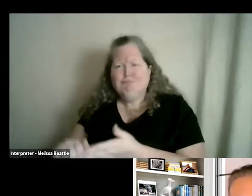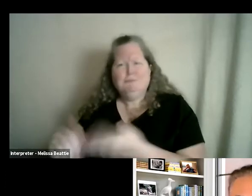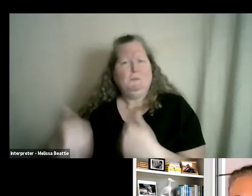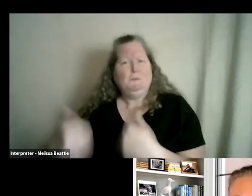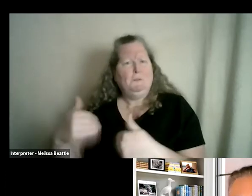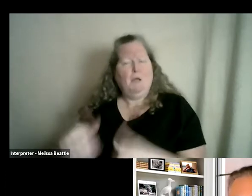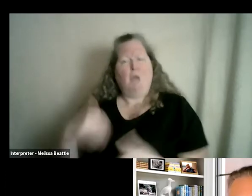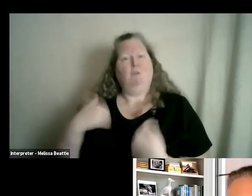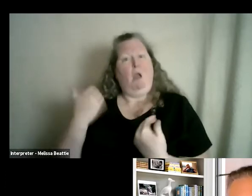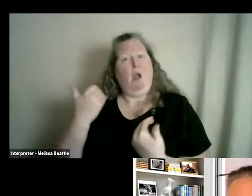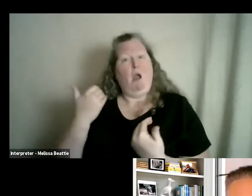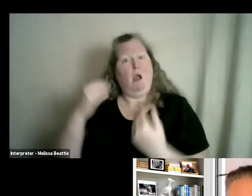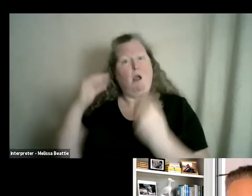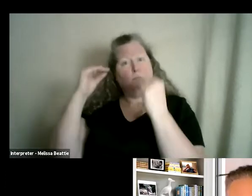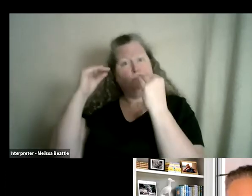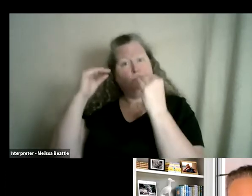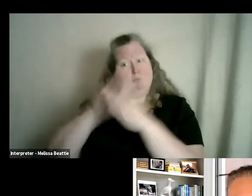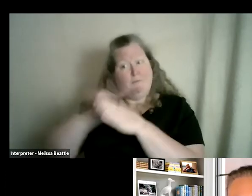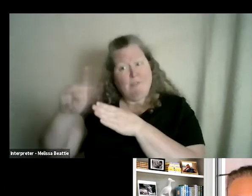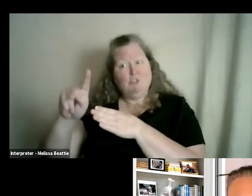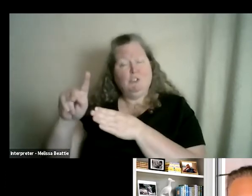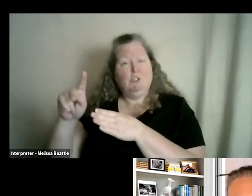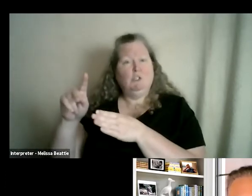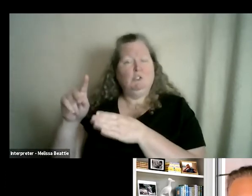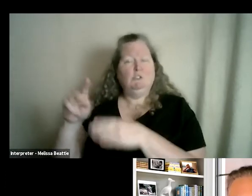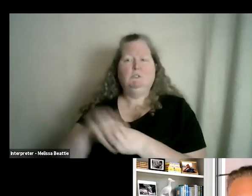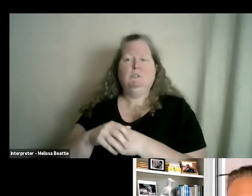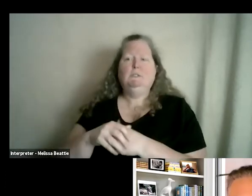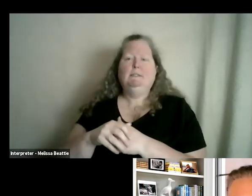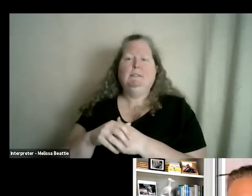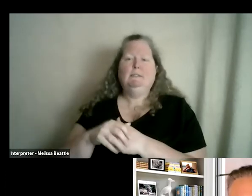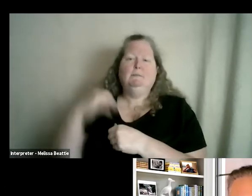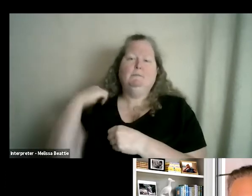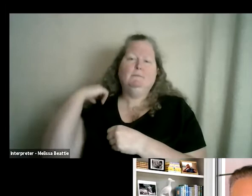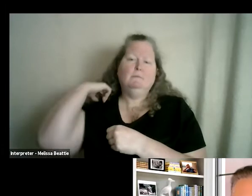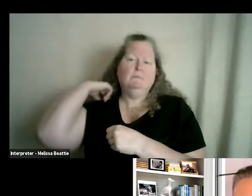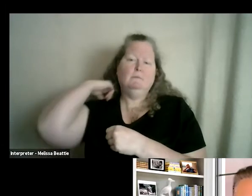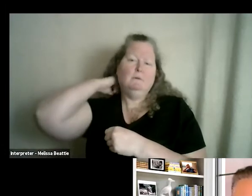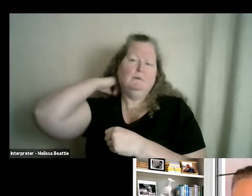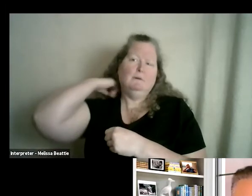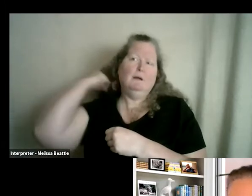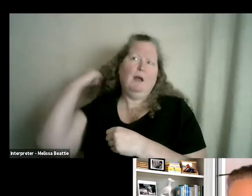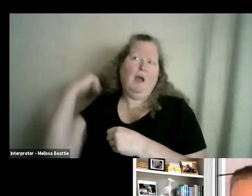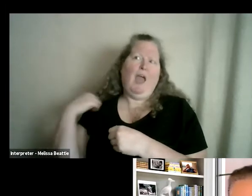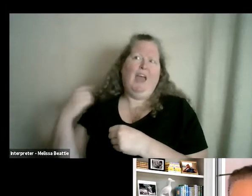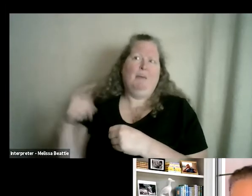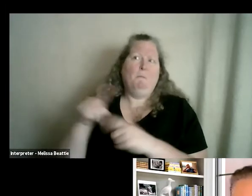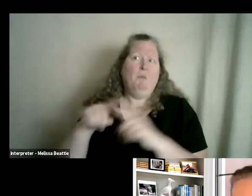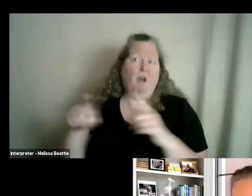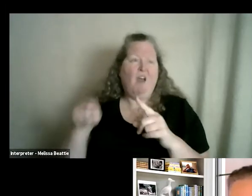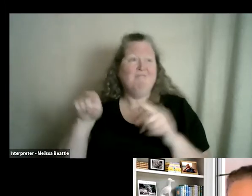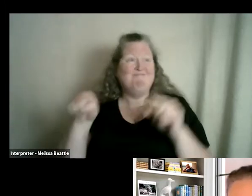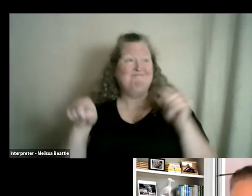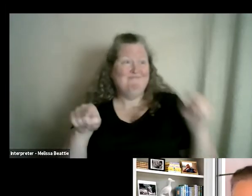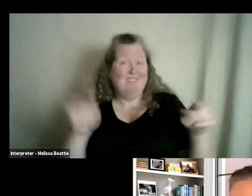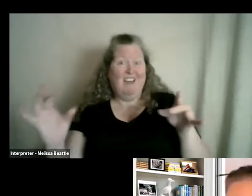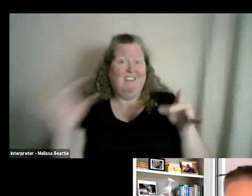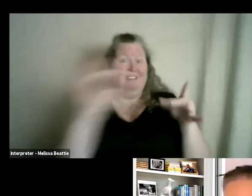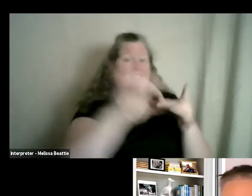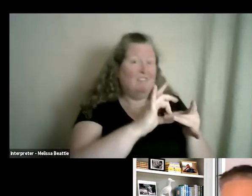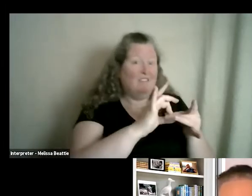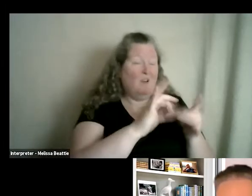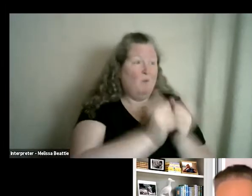professional in his 40s or 50s, and the disconnect between IT,